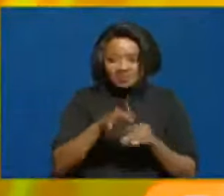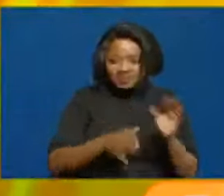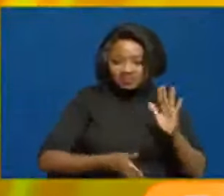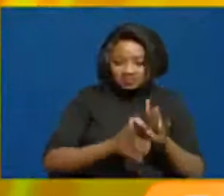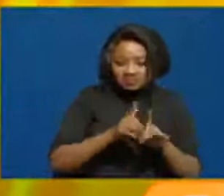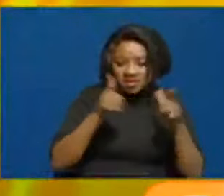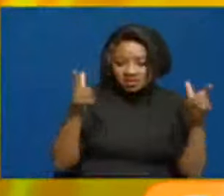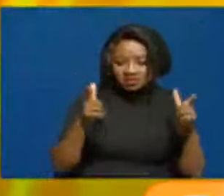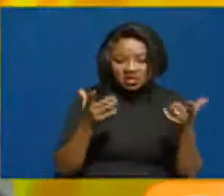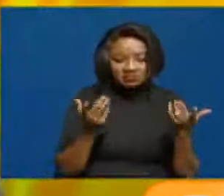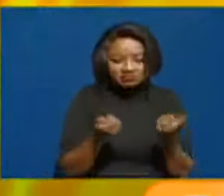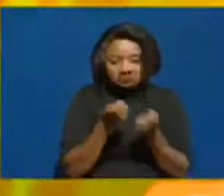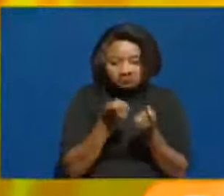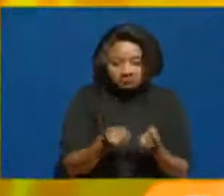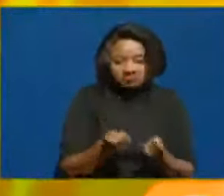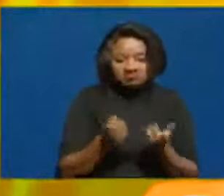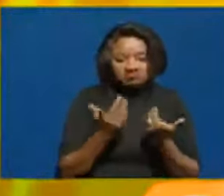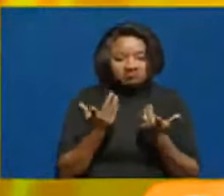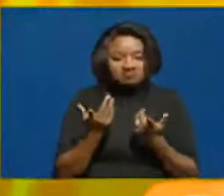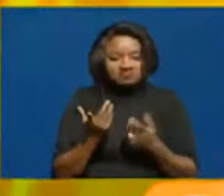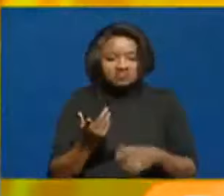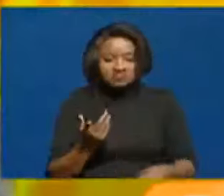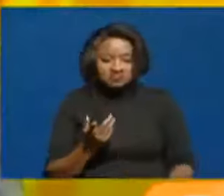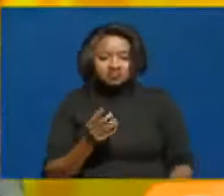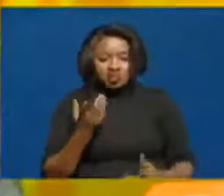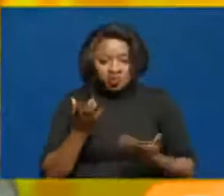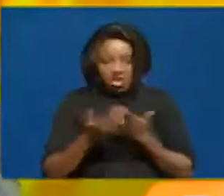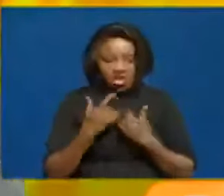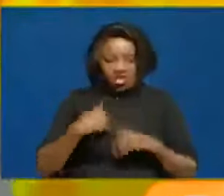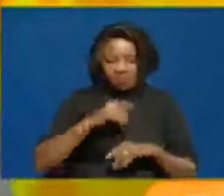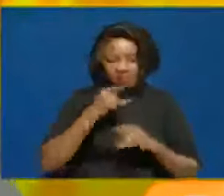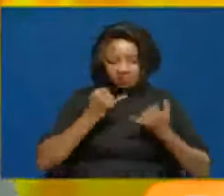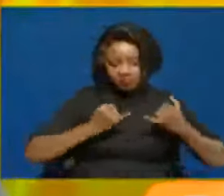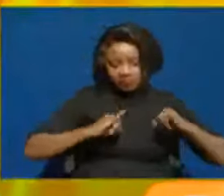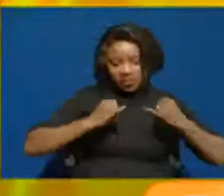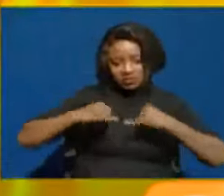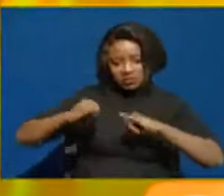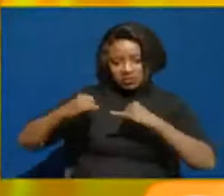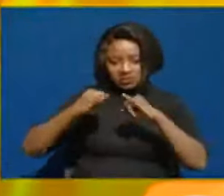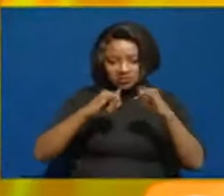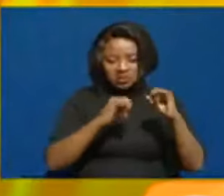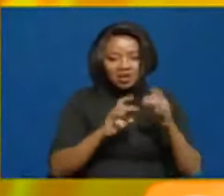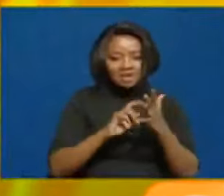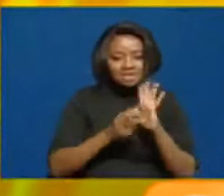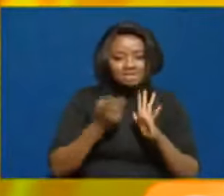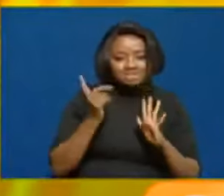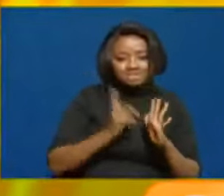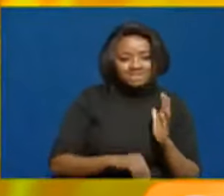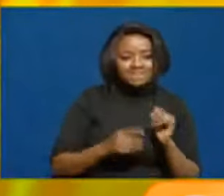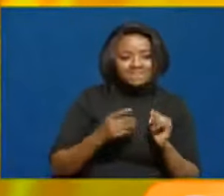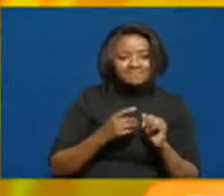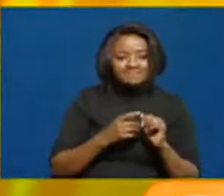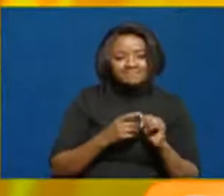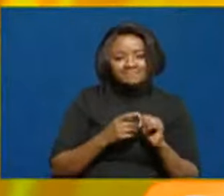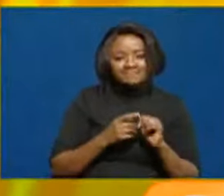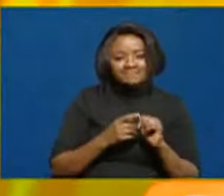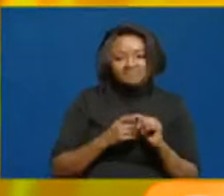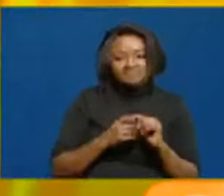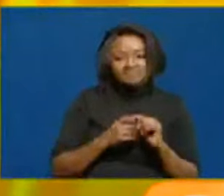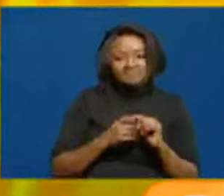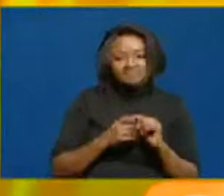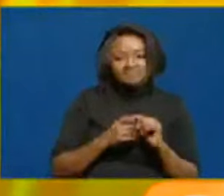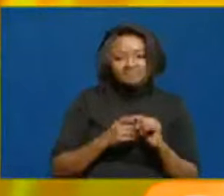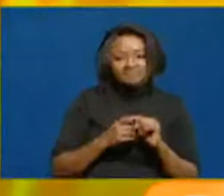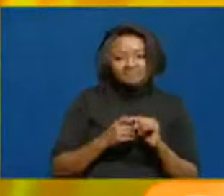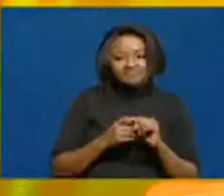a significant, is it a minor incident, so that we try to, for a major incident where there's